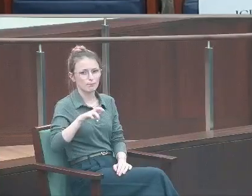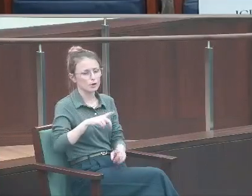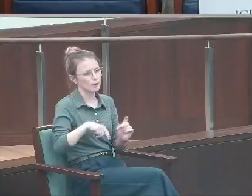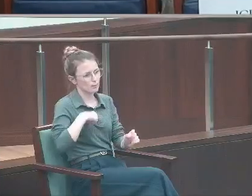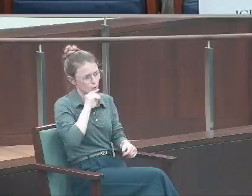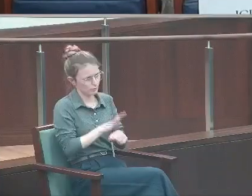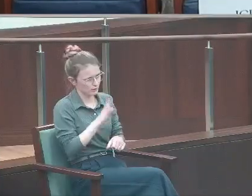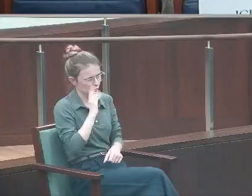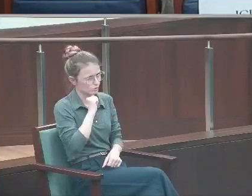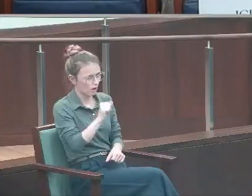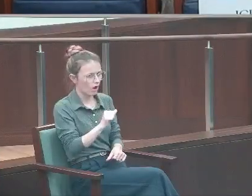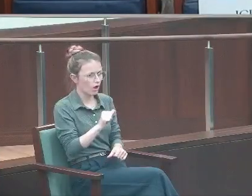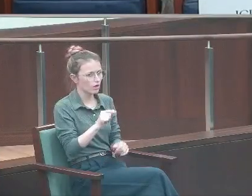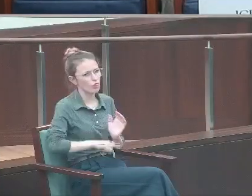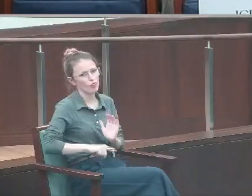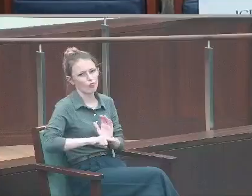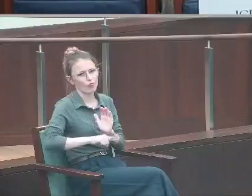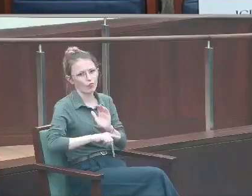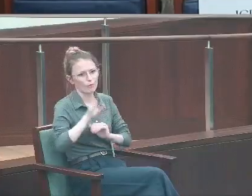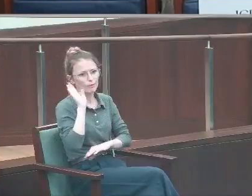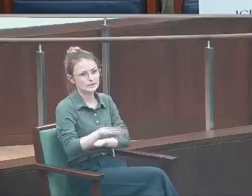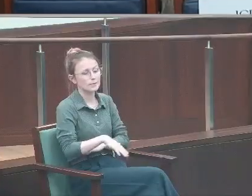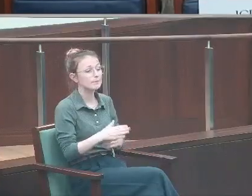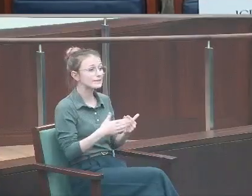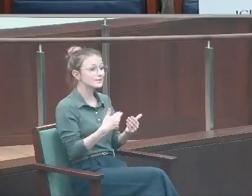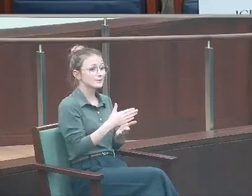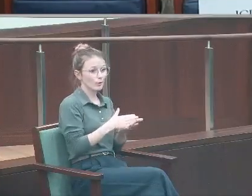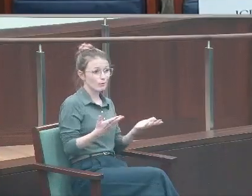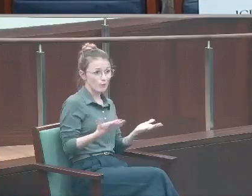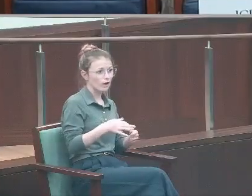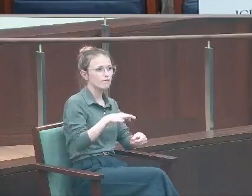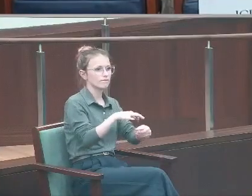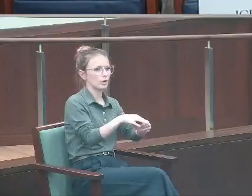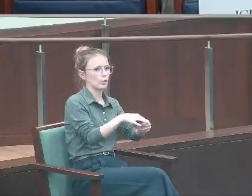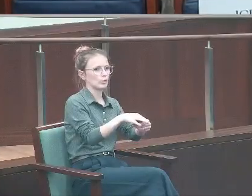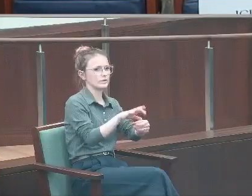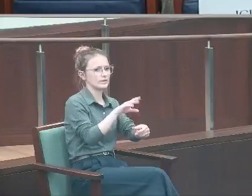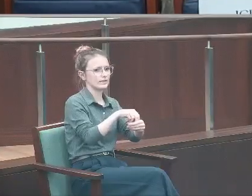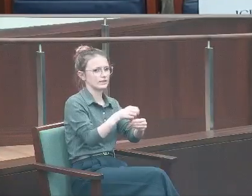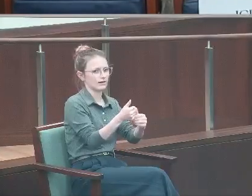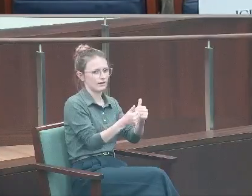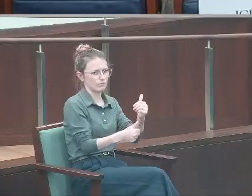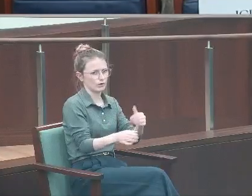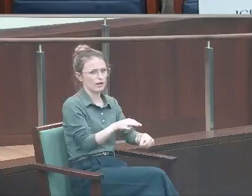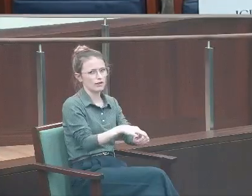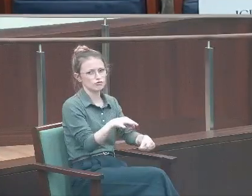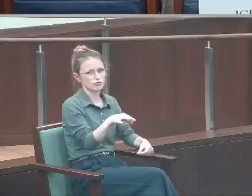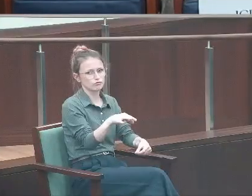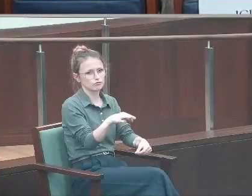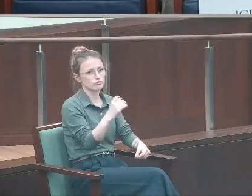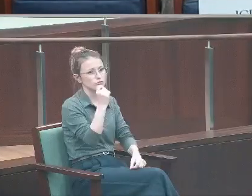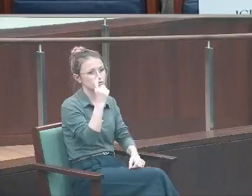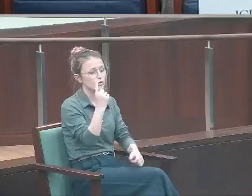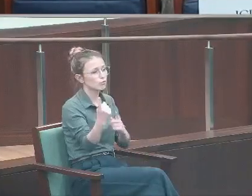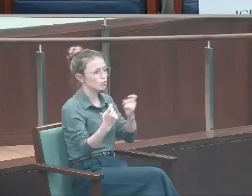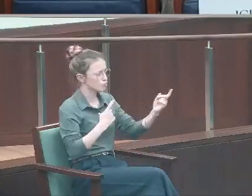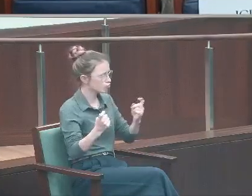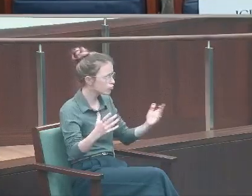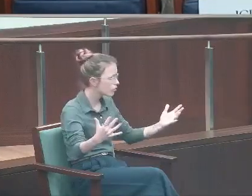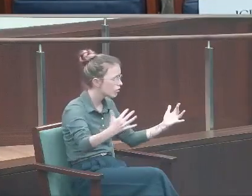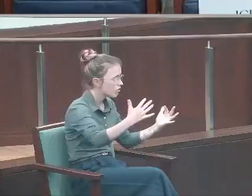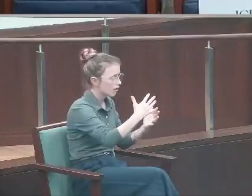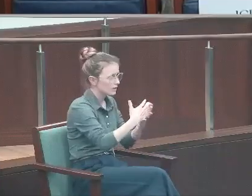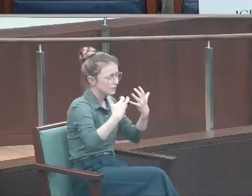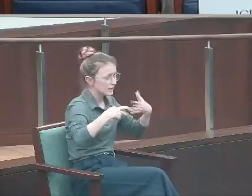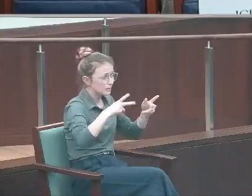So the easy part is vote in every election. It's recruit as many people as you